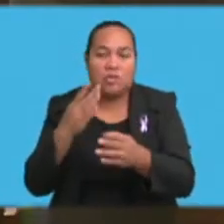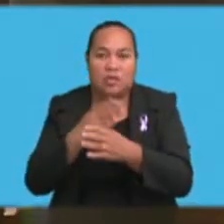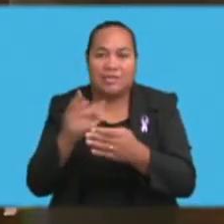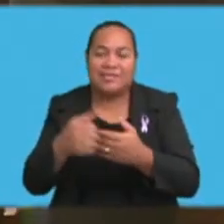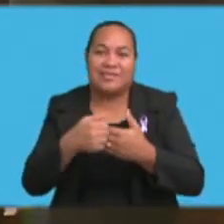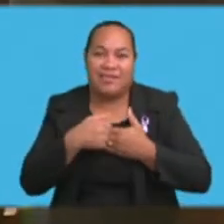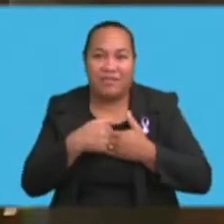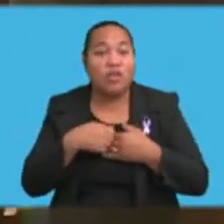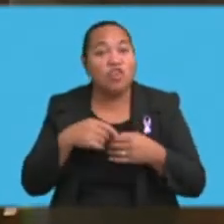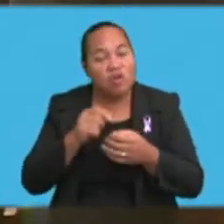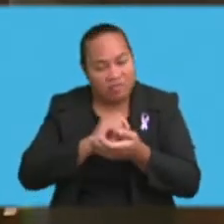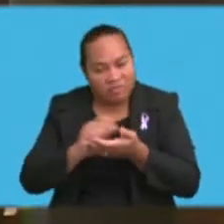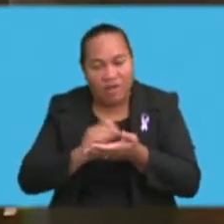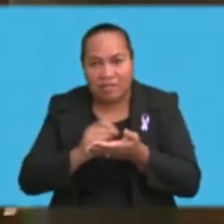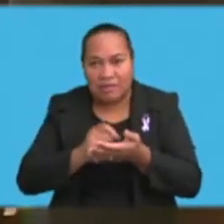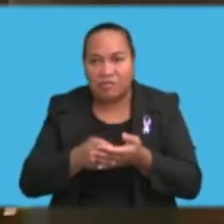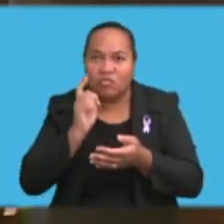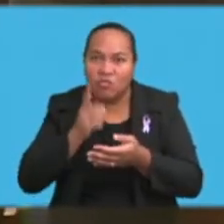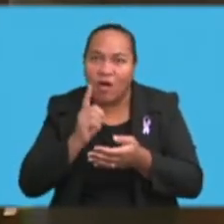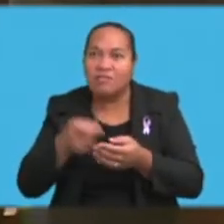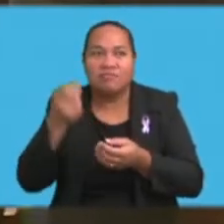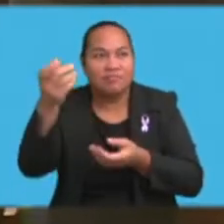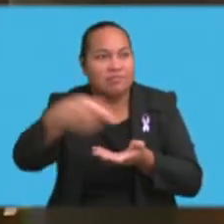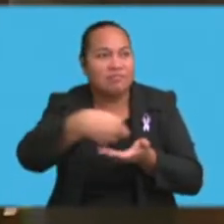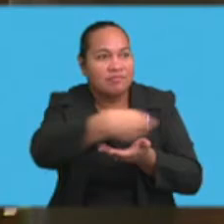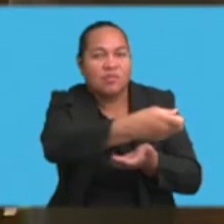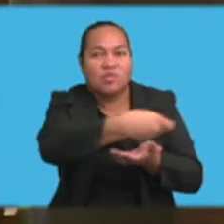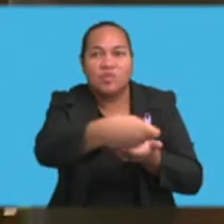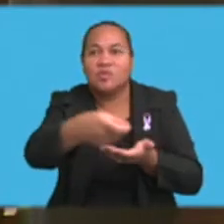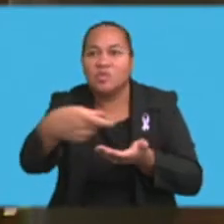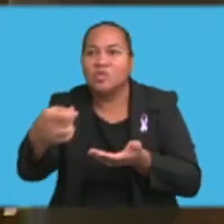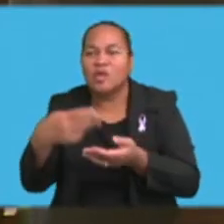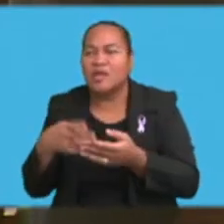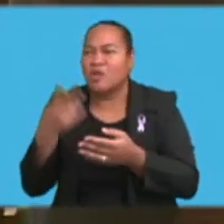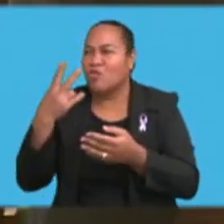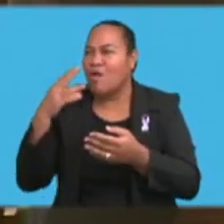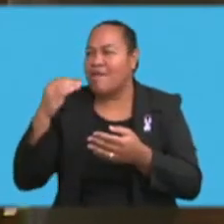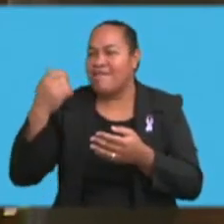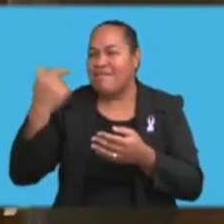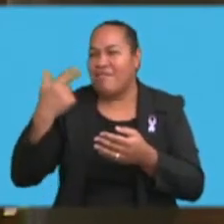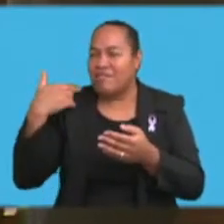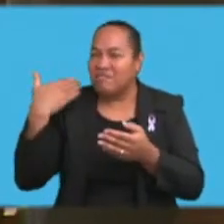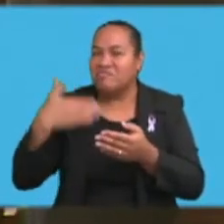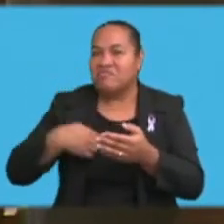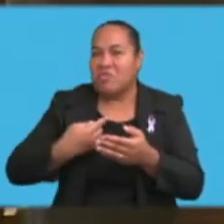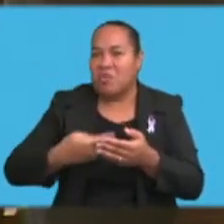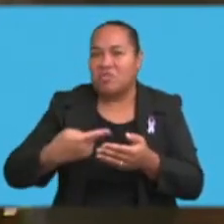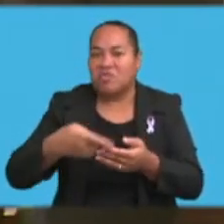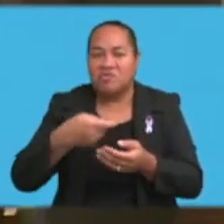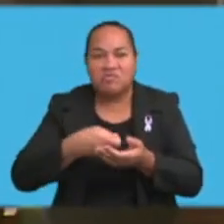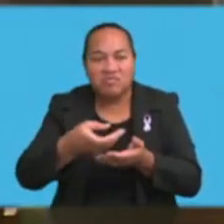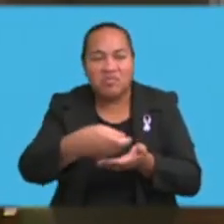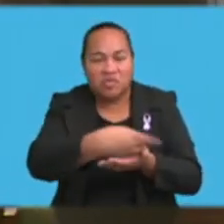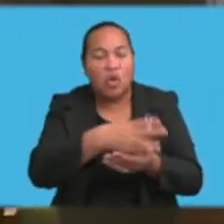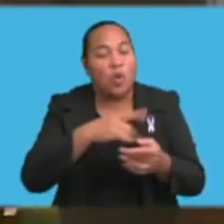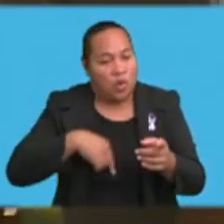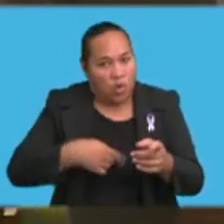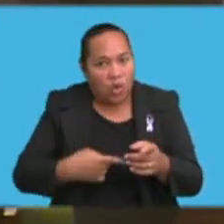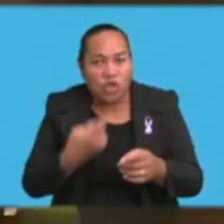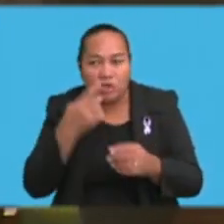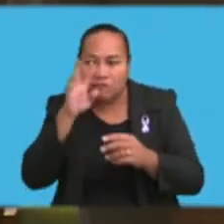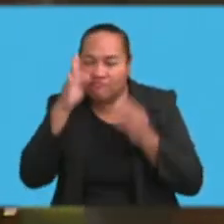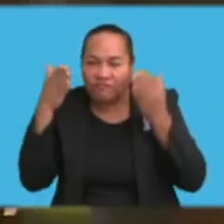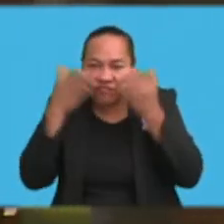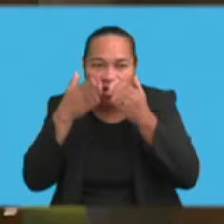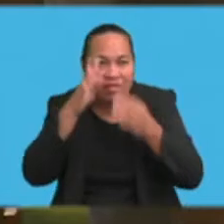been issued in the year 2017, and you will be able to continue to focus on